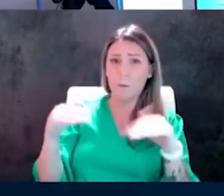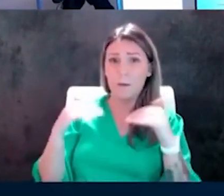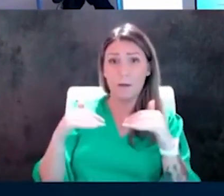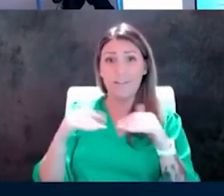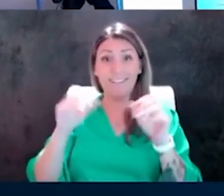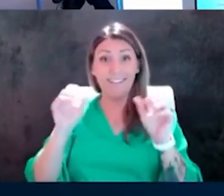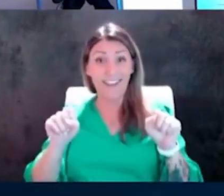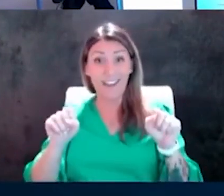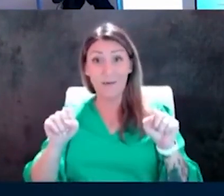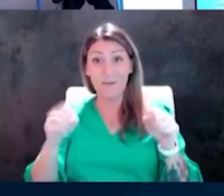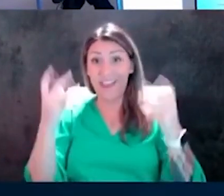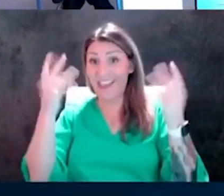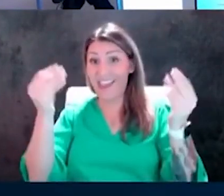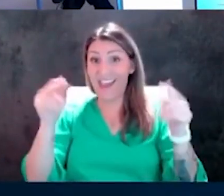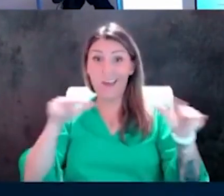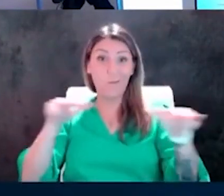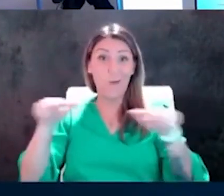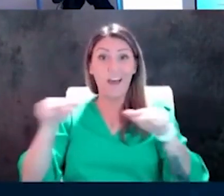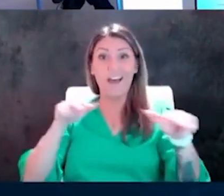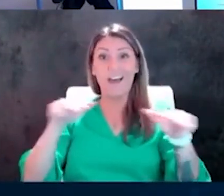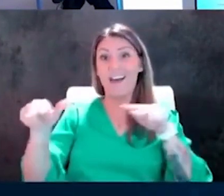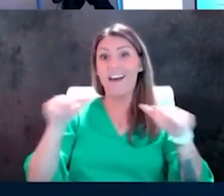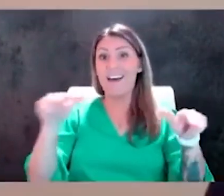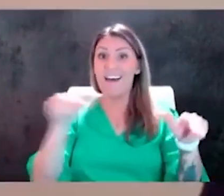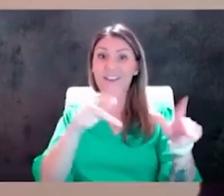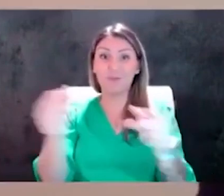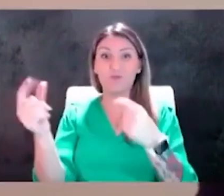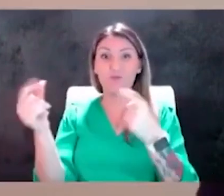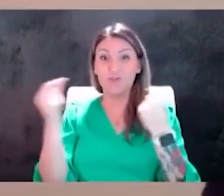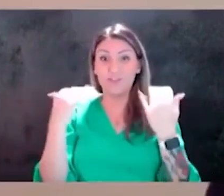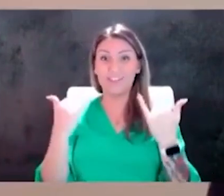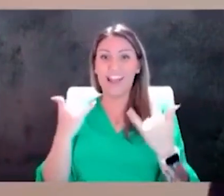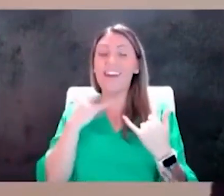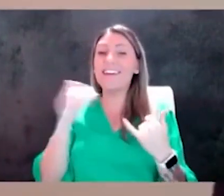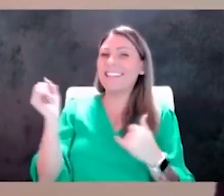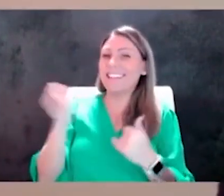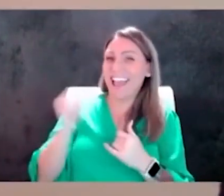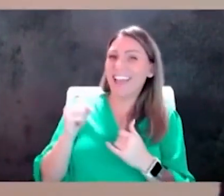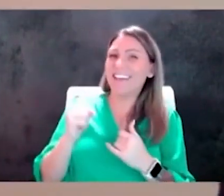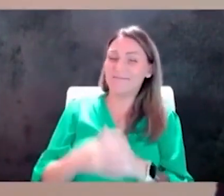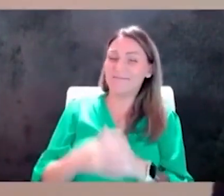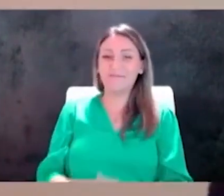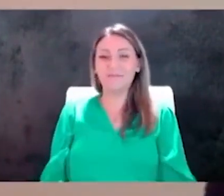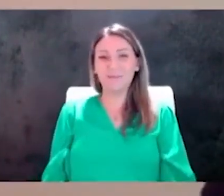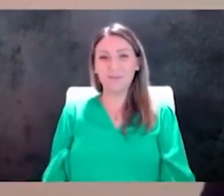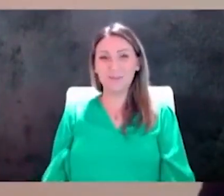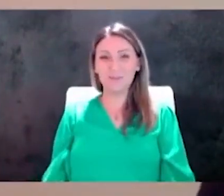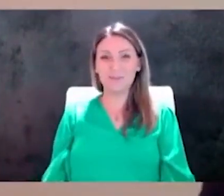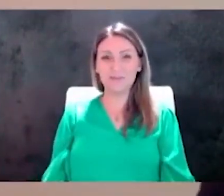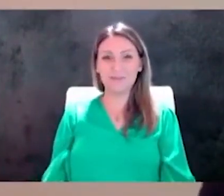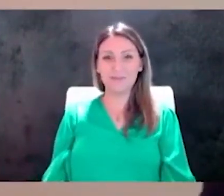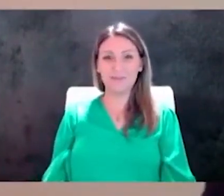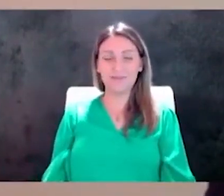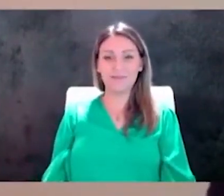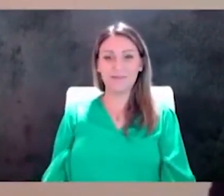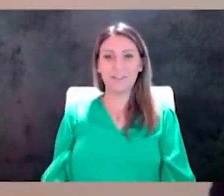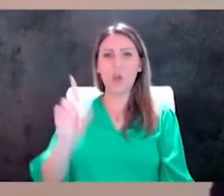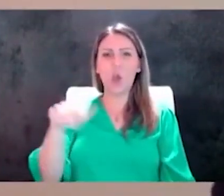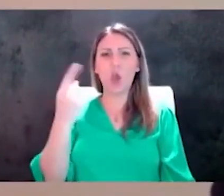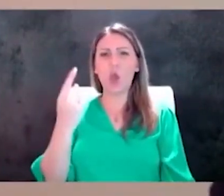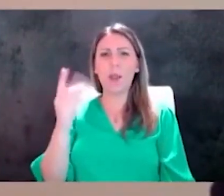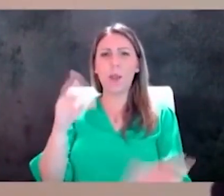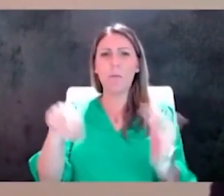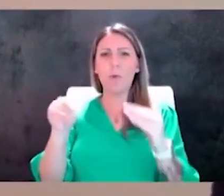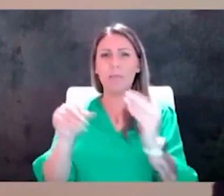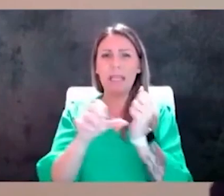around and move around and do things now? Yeah, totally. I only used some mobility aids there for